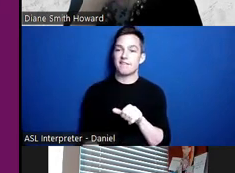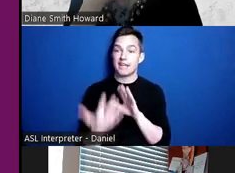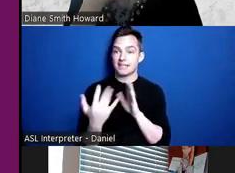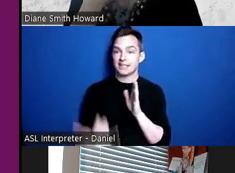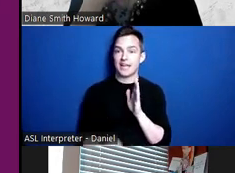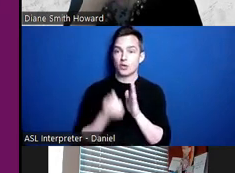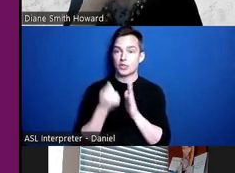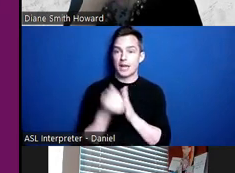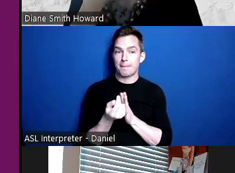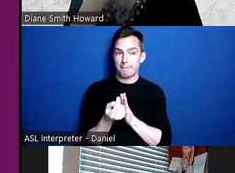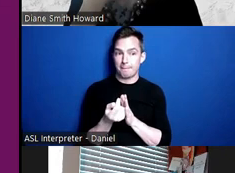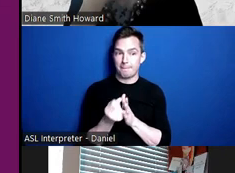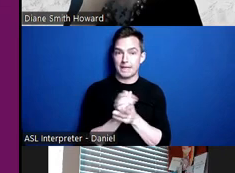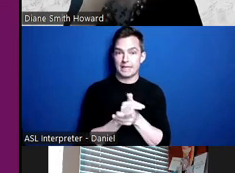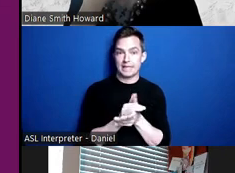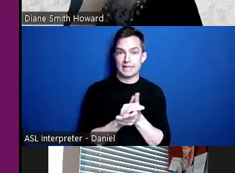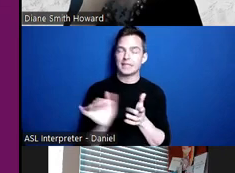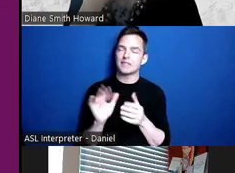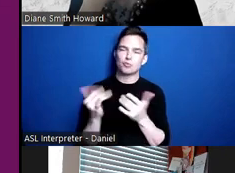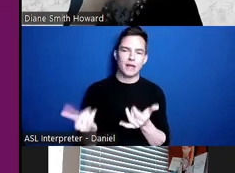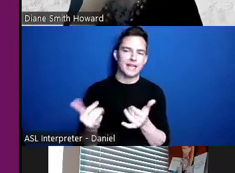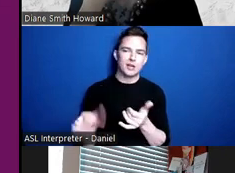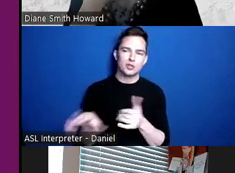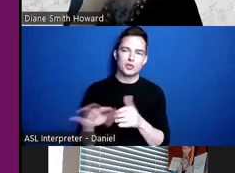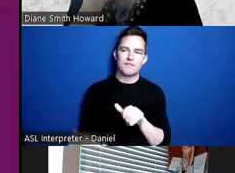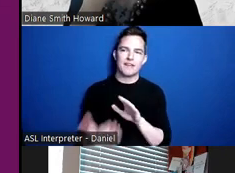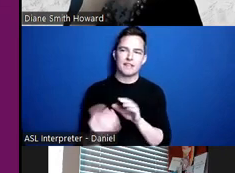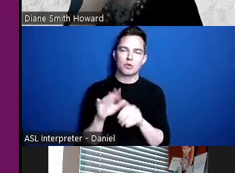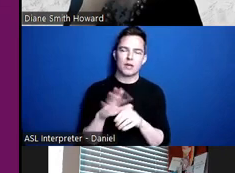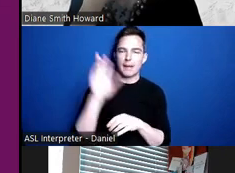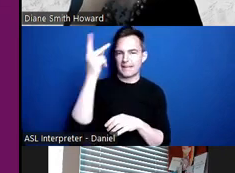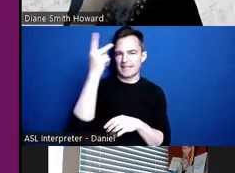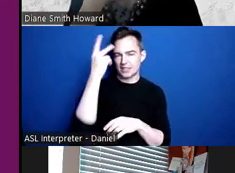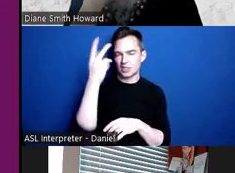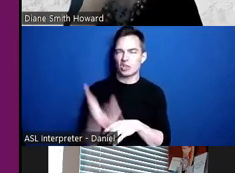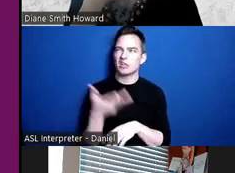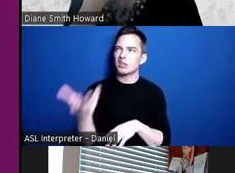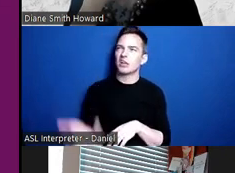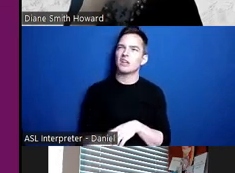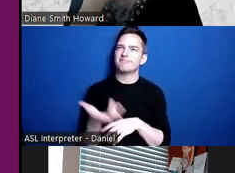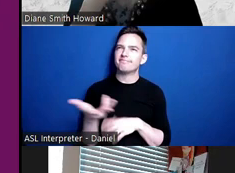more right now, I think you're facing more of a political